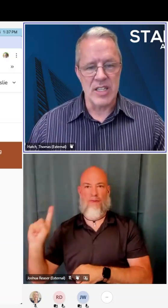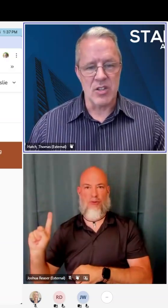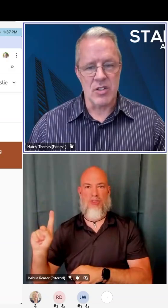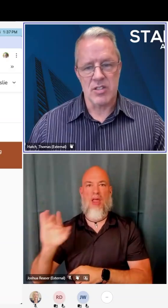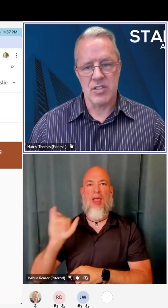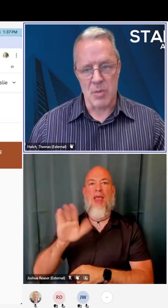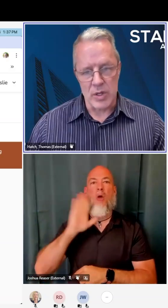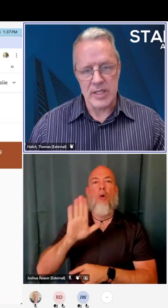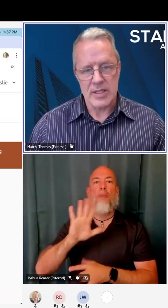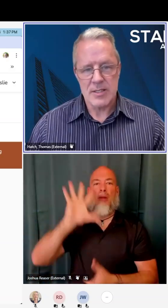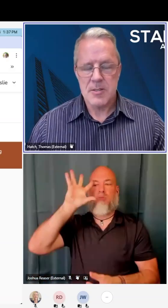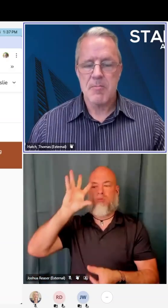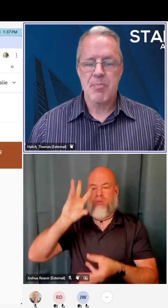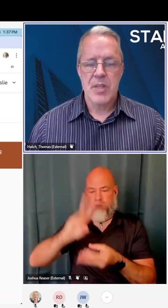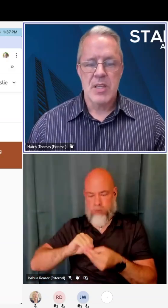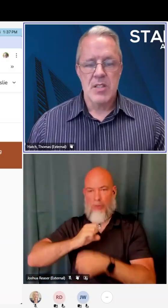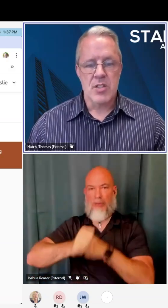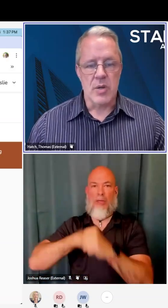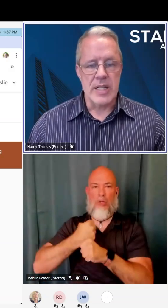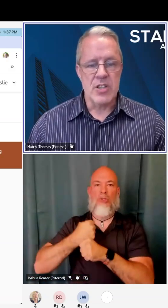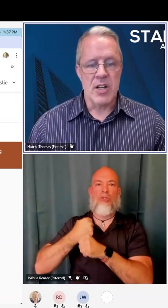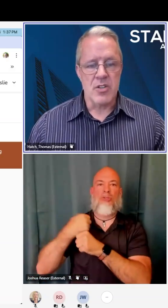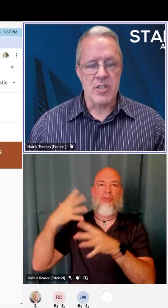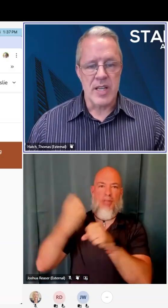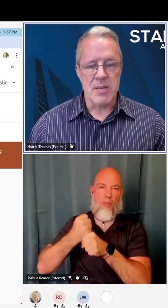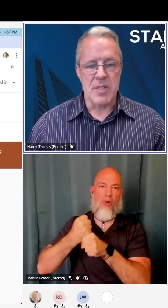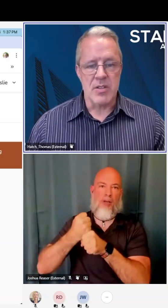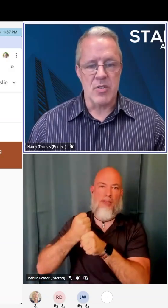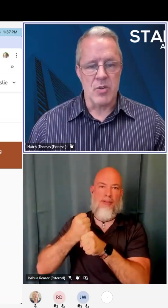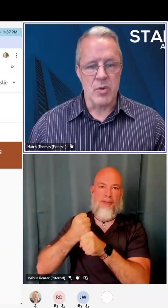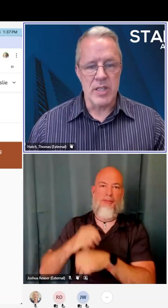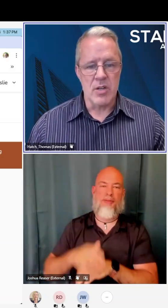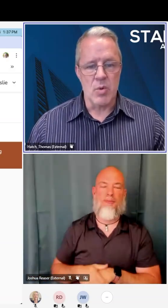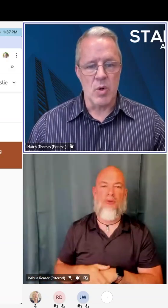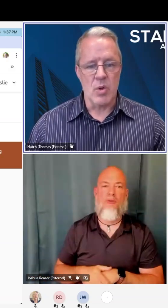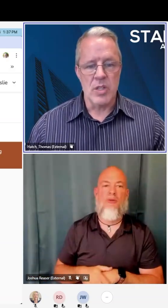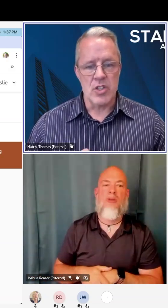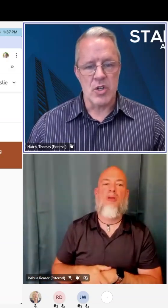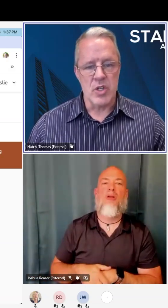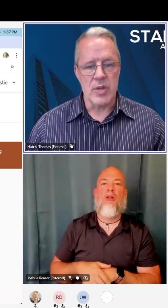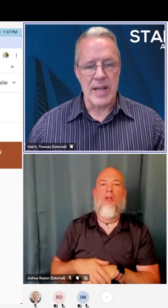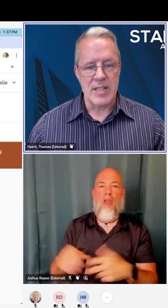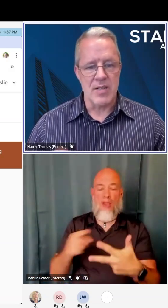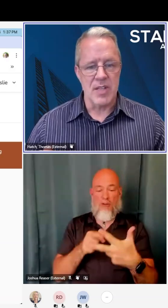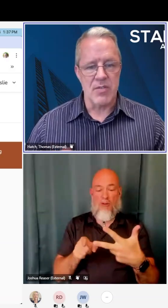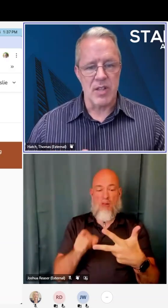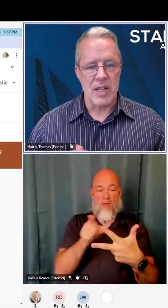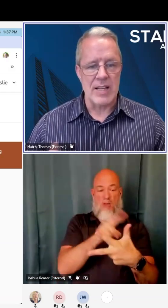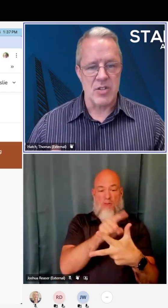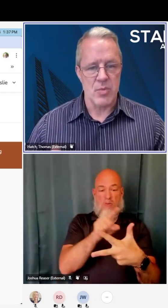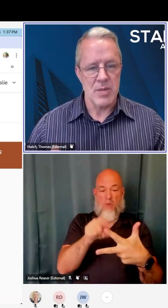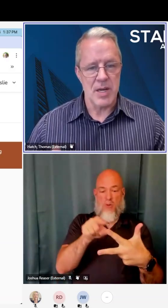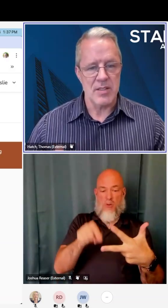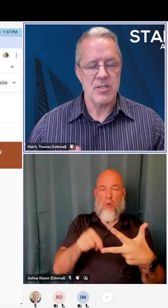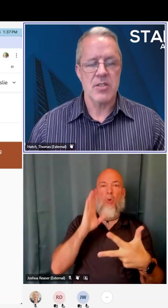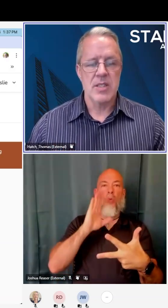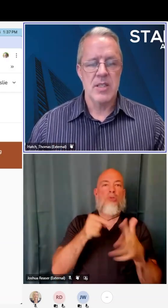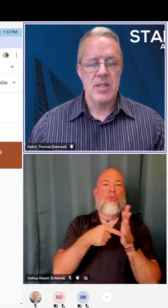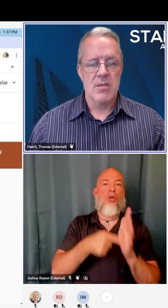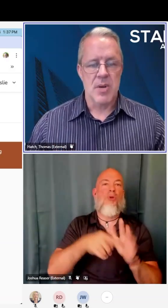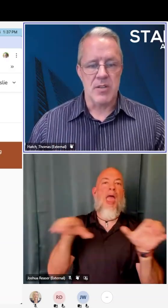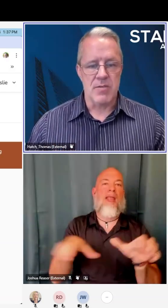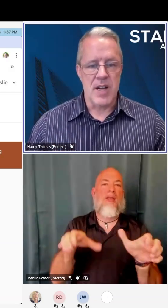entire year summary. So each other statement through the year will only show you the activity for the last 3